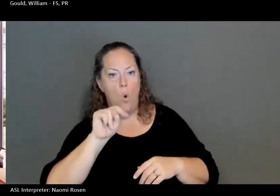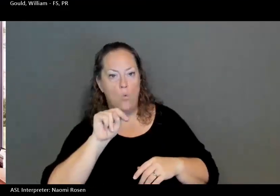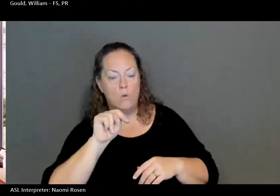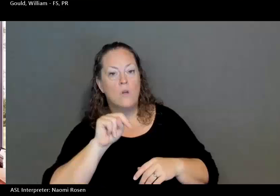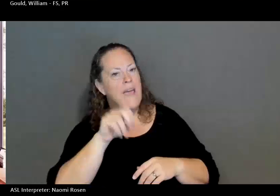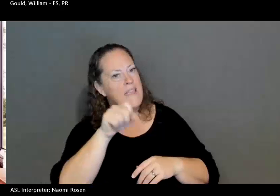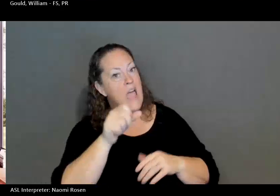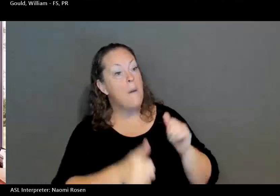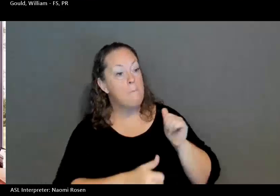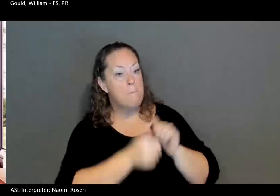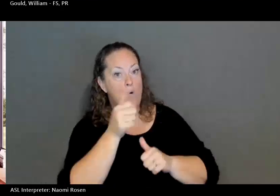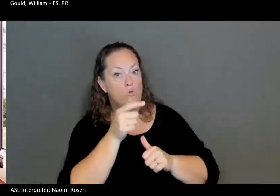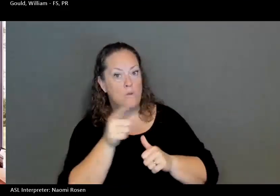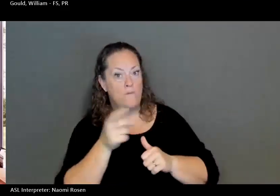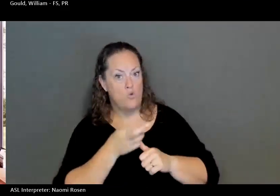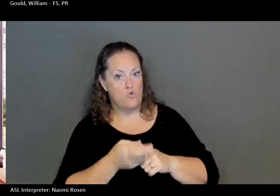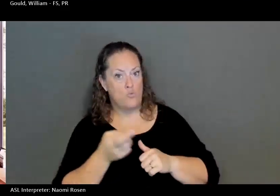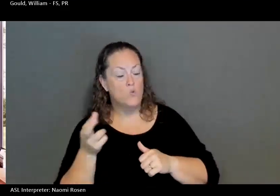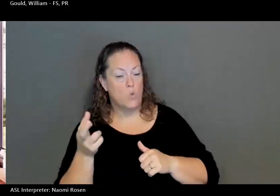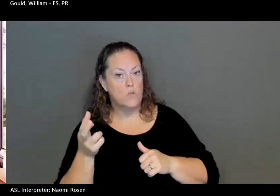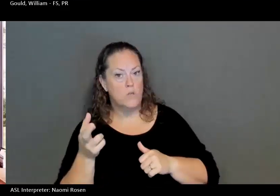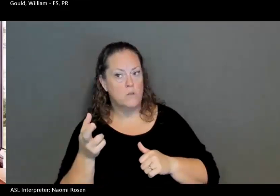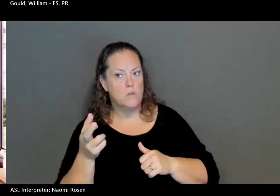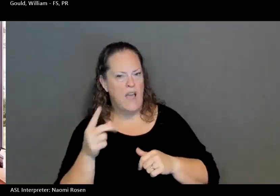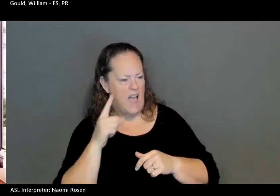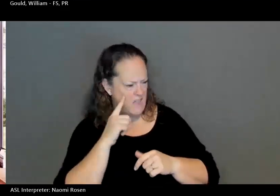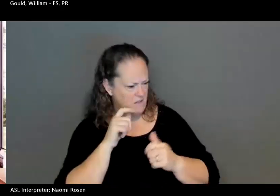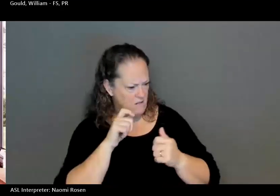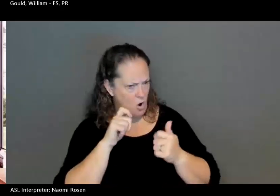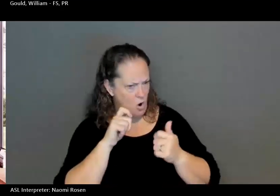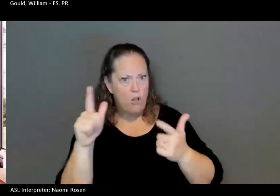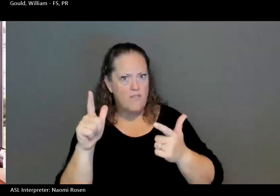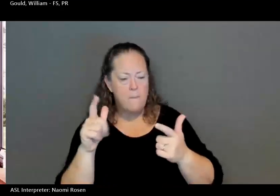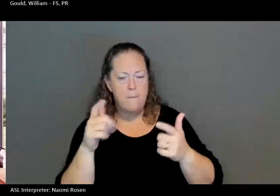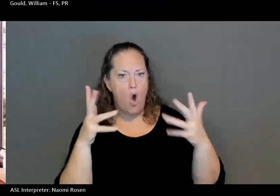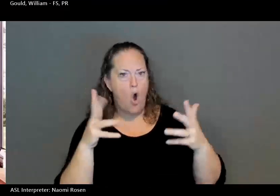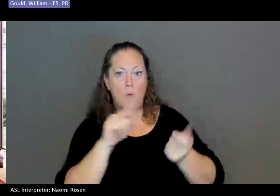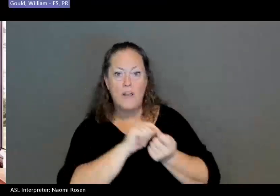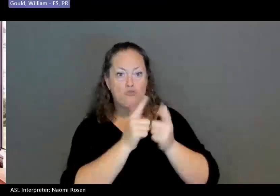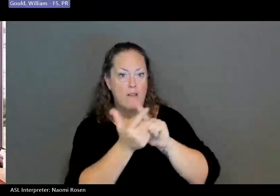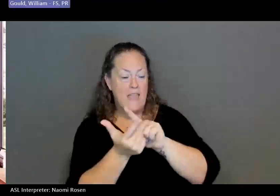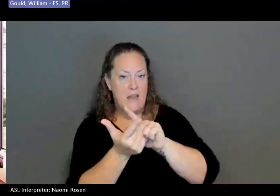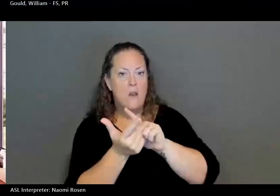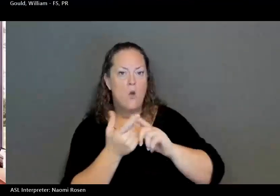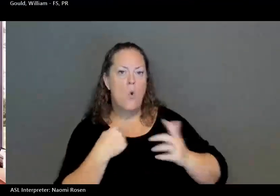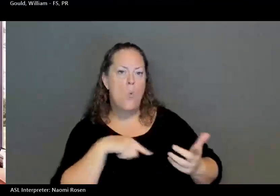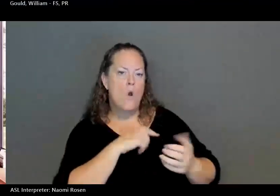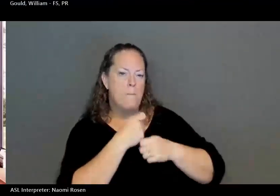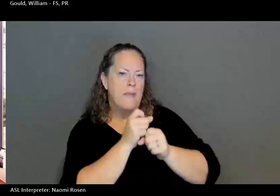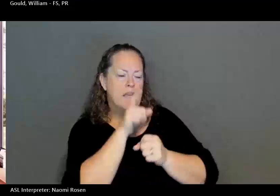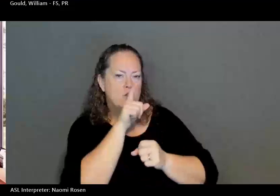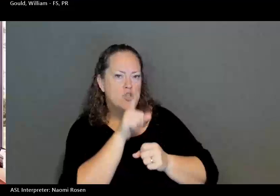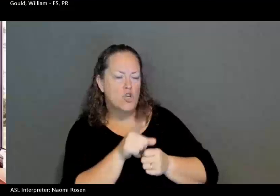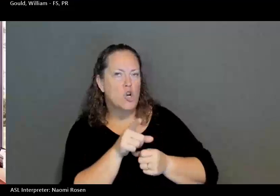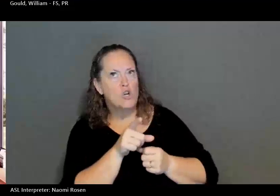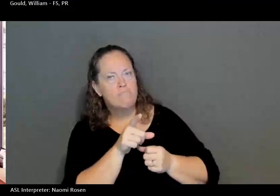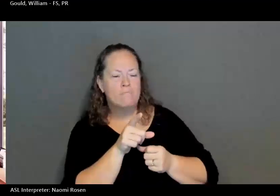resources, or almost all of them, actually all of them are translated already. We're just making sure that